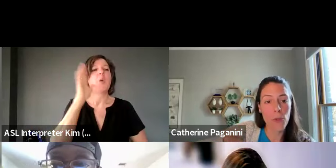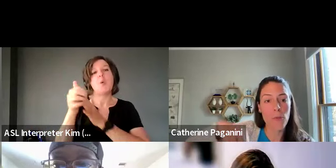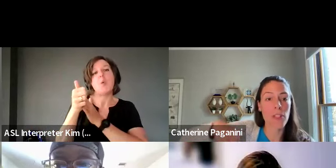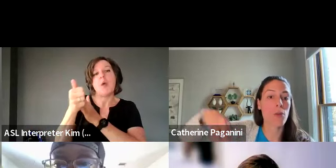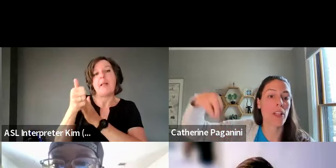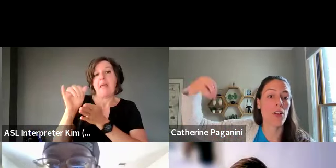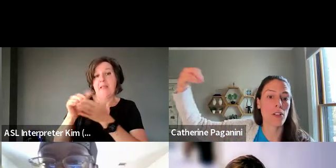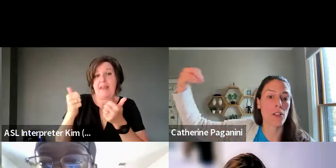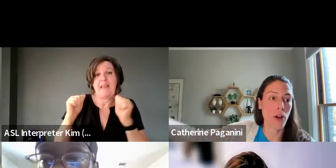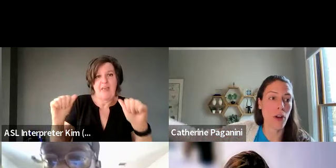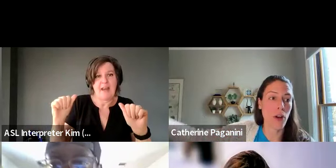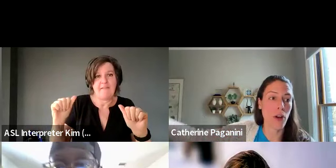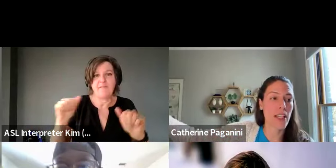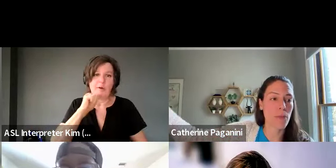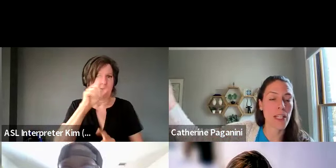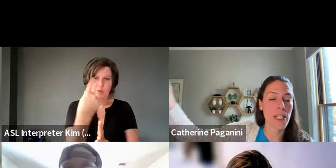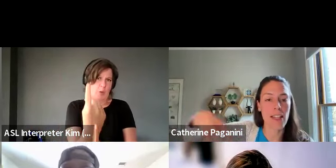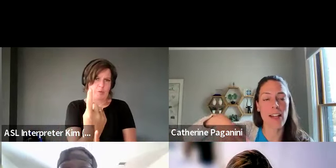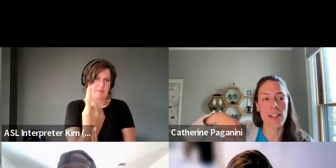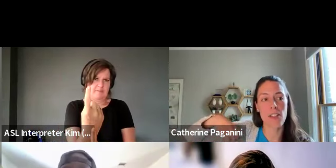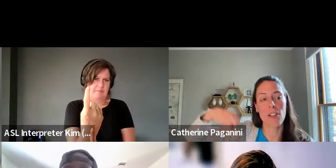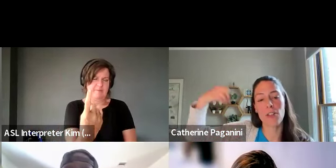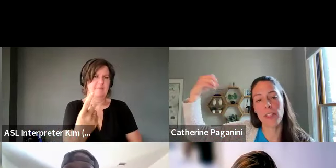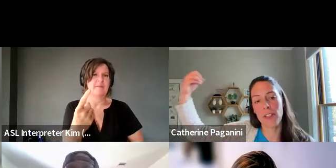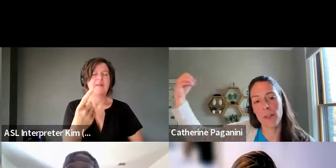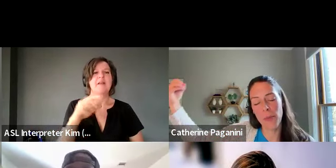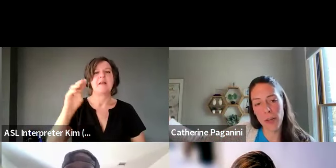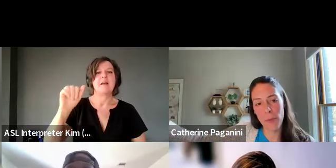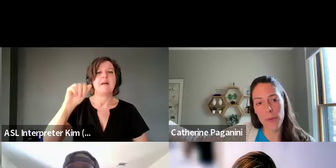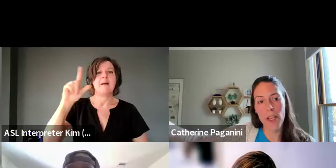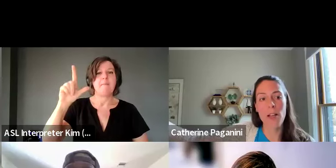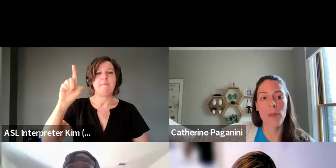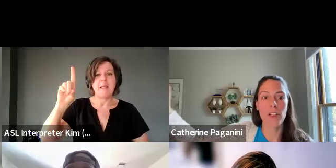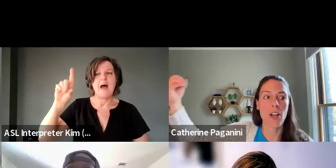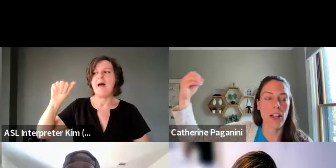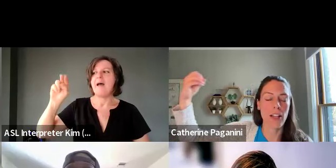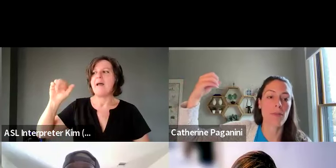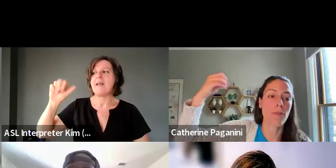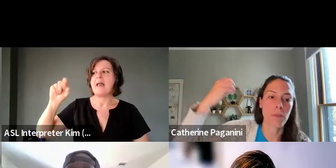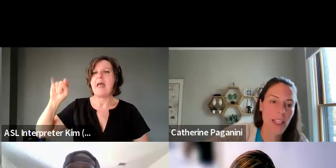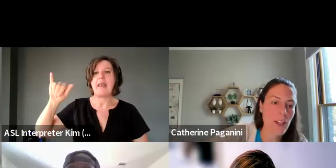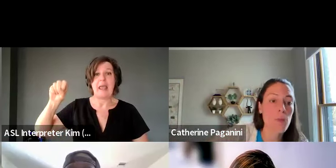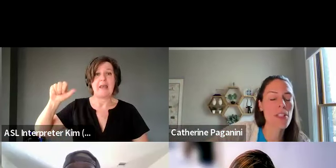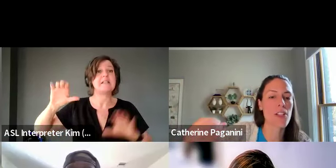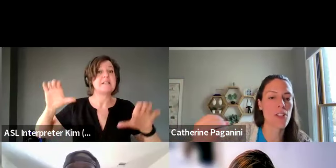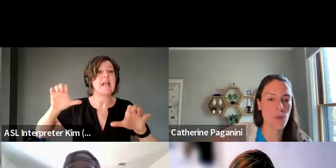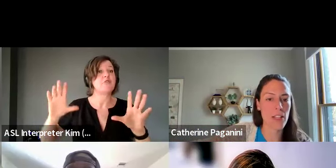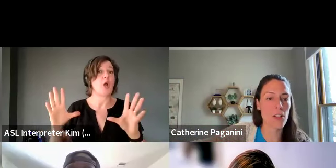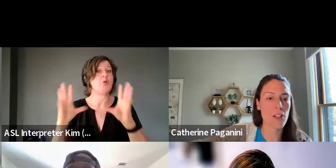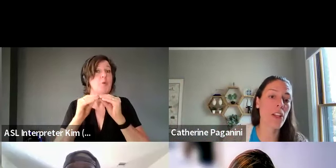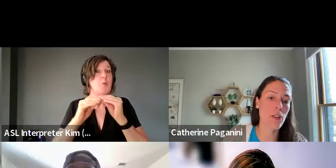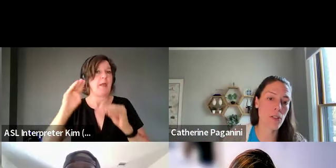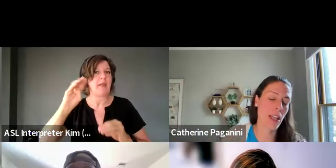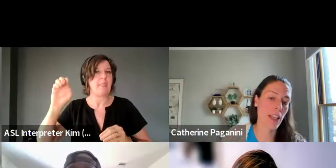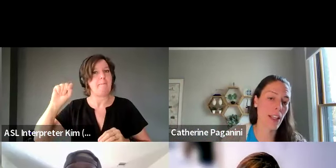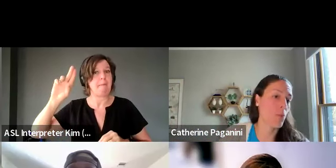effort. You wouldn't be doing it all on your own. It's just like Milad and Anastasia are doing the meetup, but they're not making all the presentations, right? So